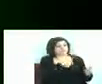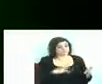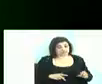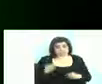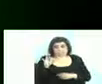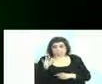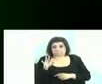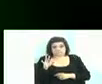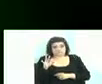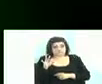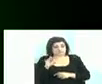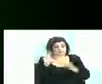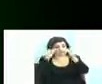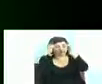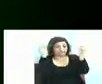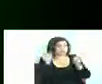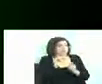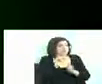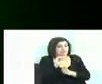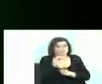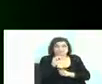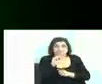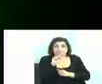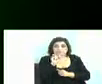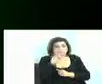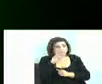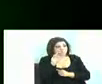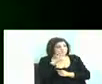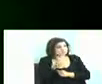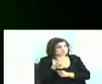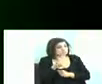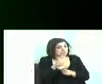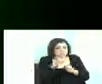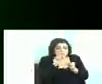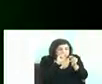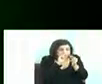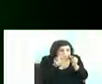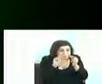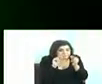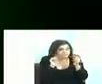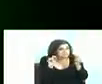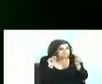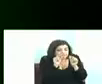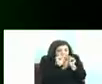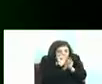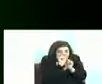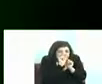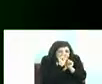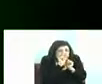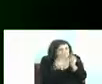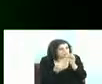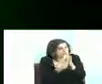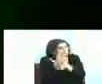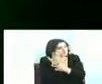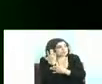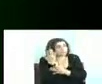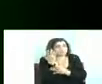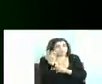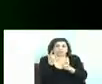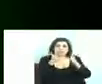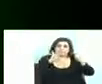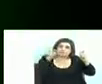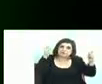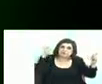which a farmer sowed in the field. It is the smallest of seeds, But when it has grown, it is the